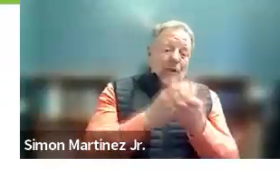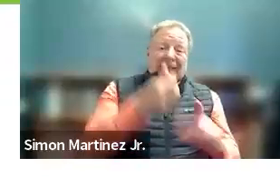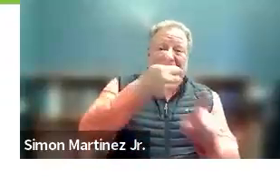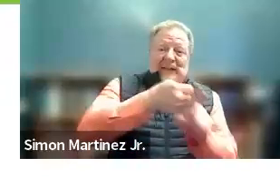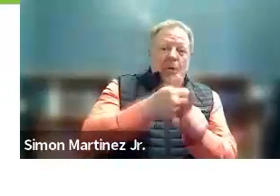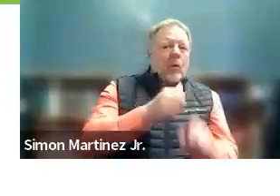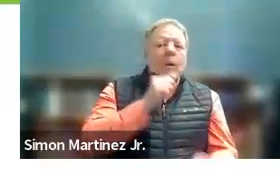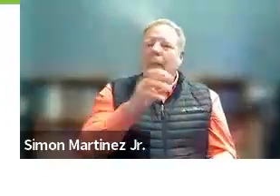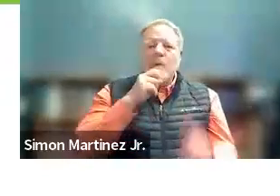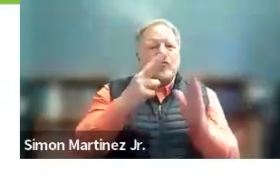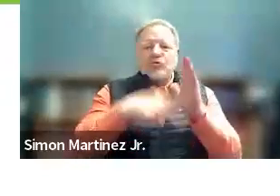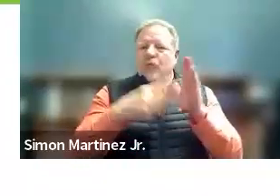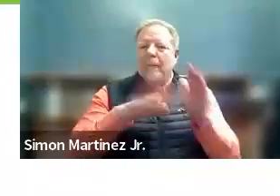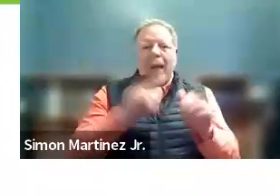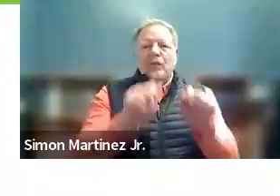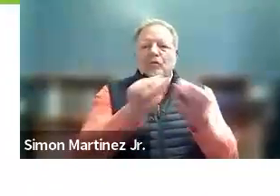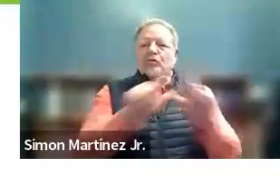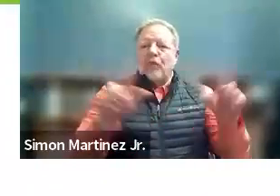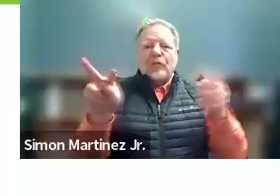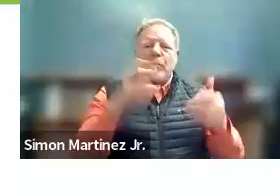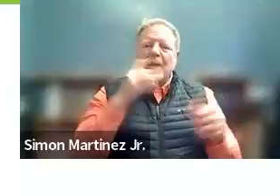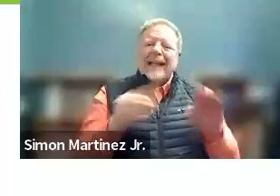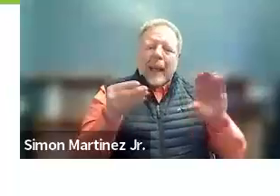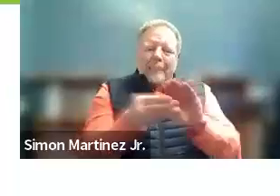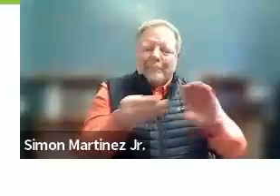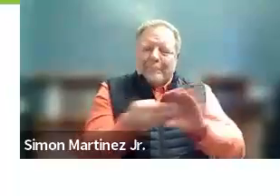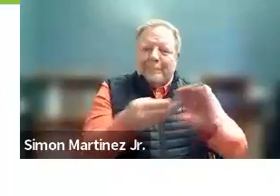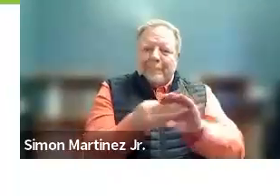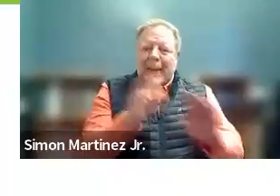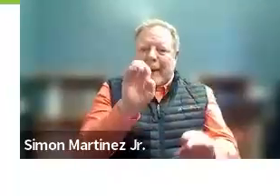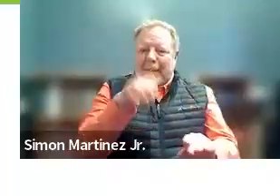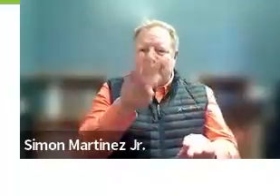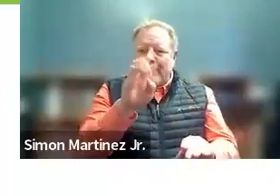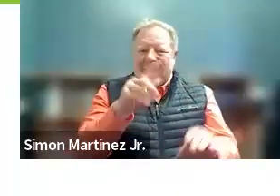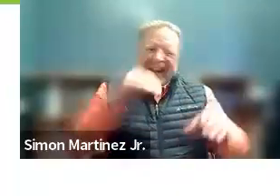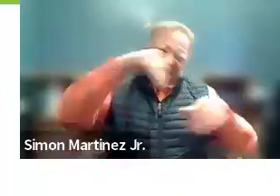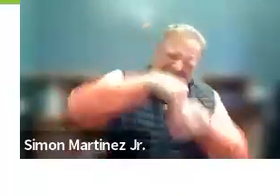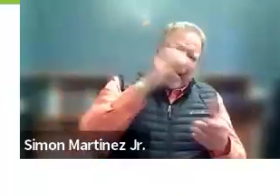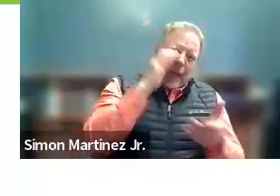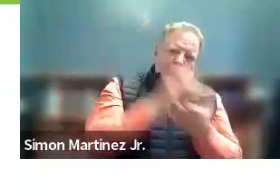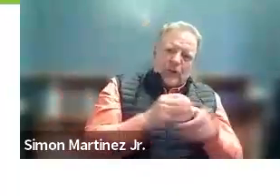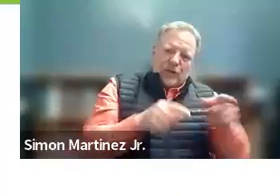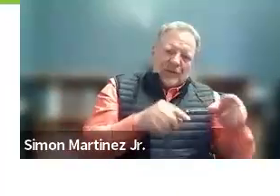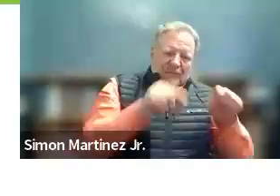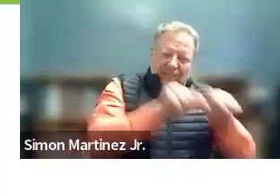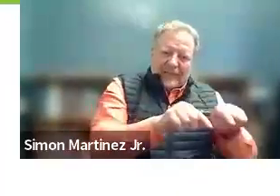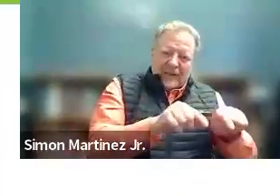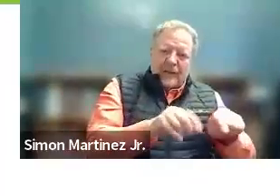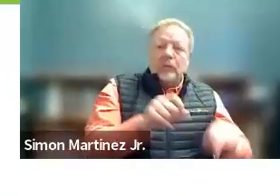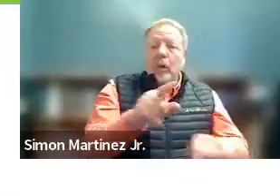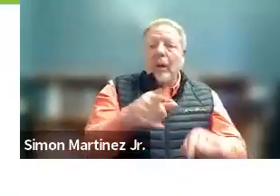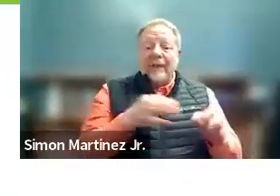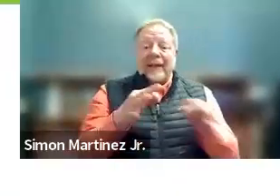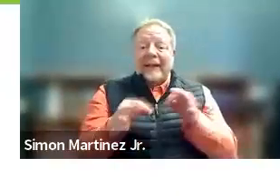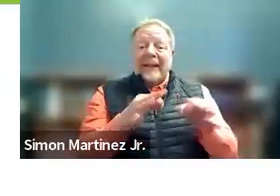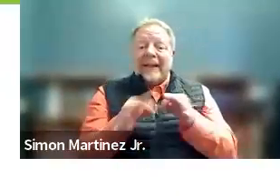won't be read by a screen reader because it's embedded, it's in that image. So if you have details about, say, like an